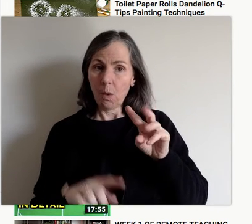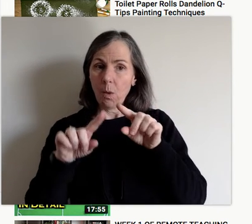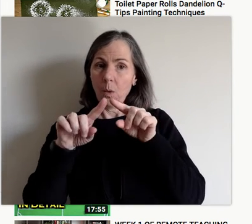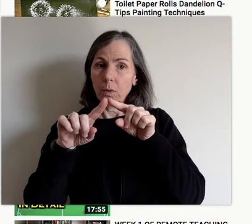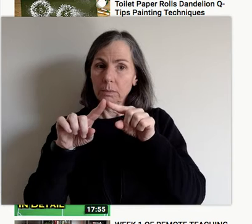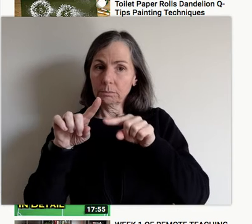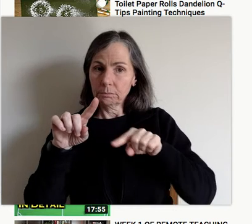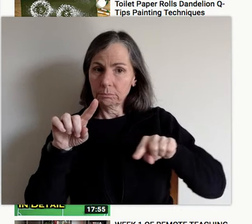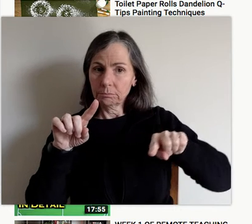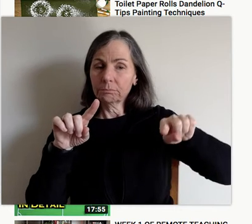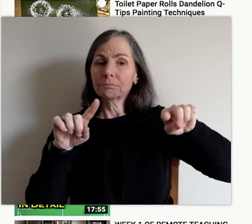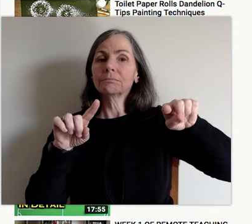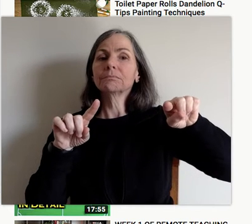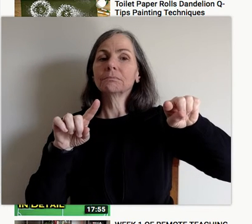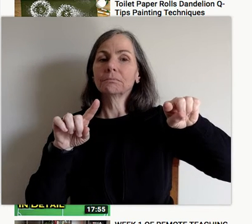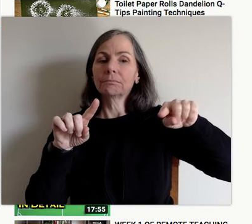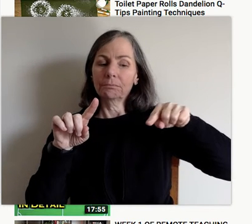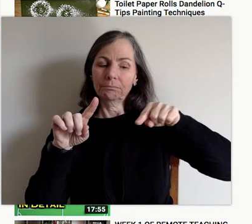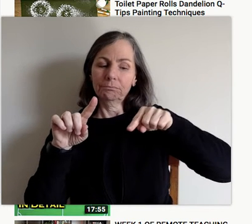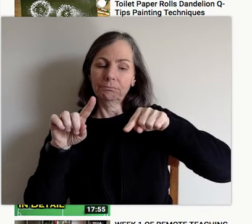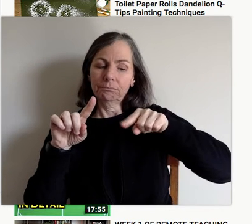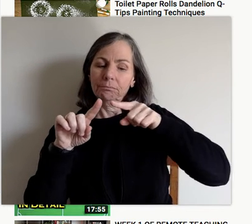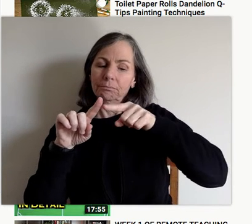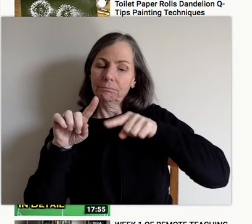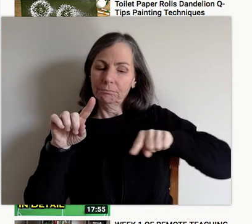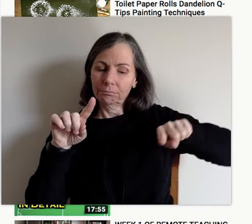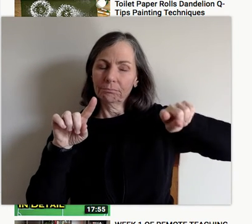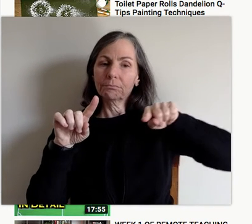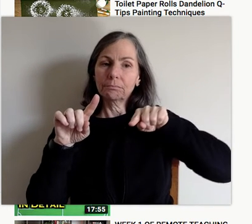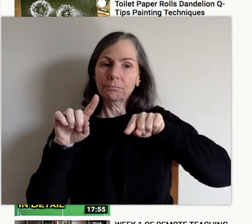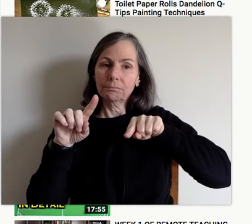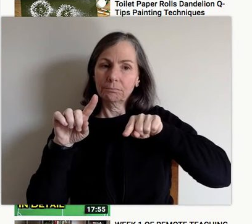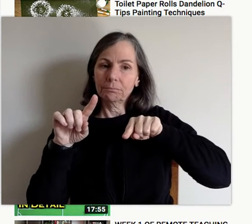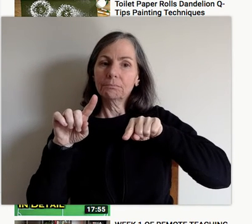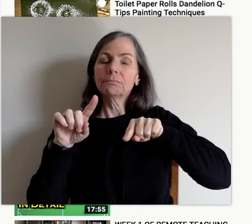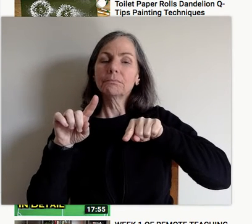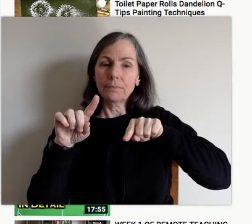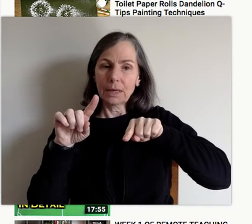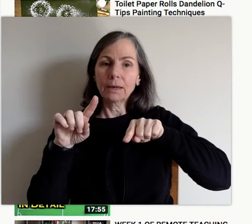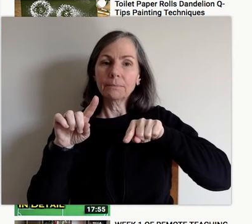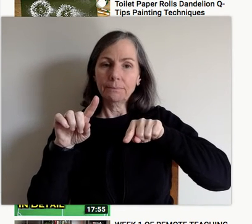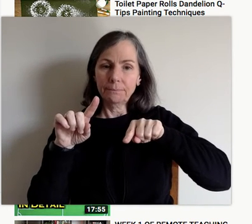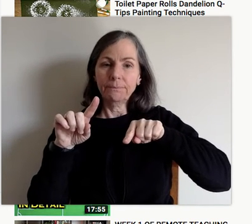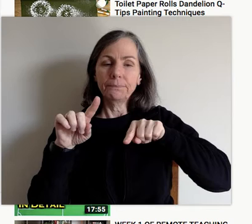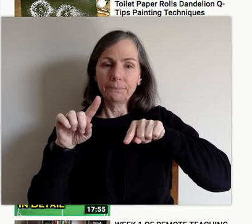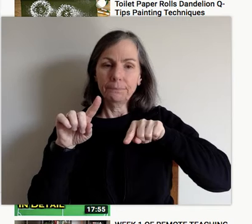So on the right, if our graph opens up,